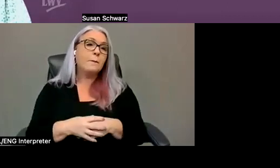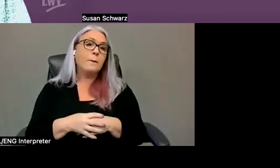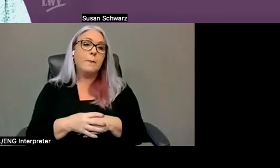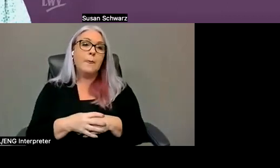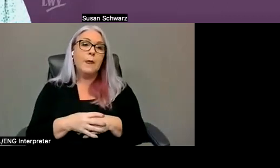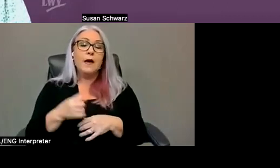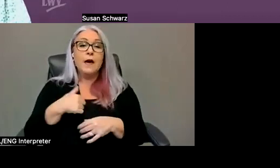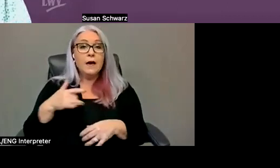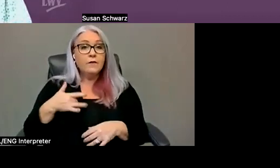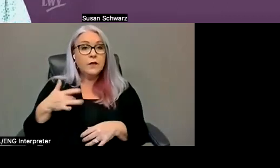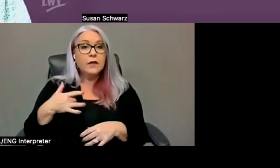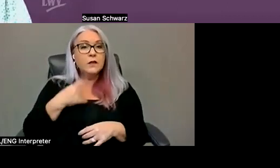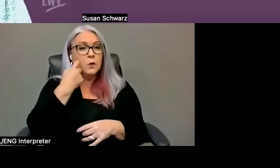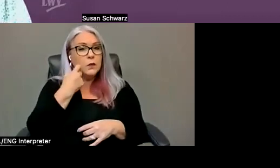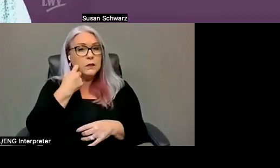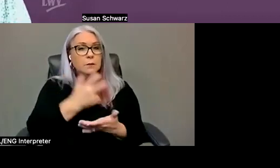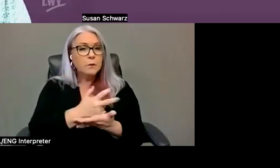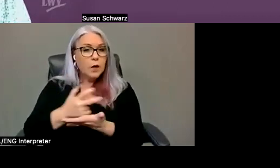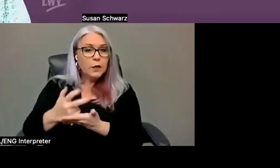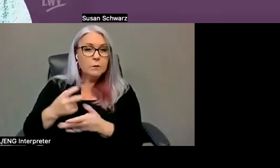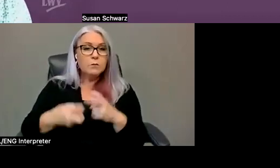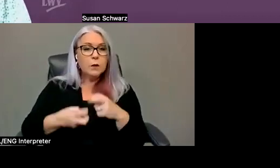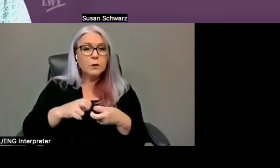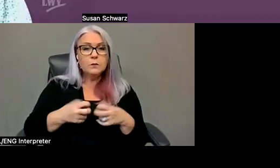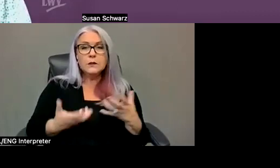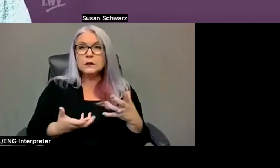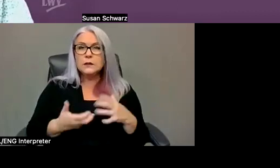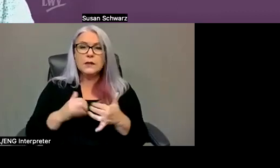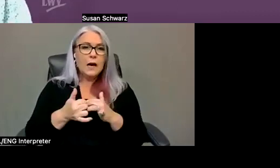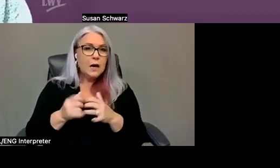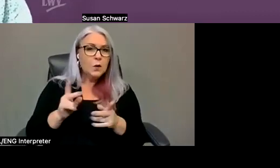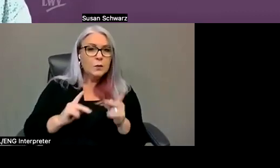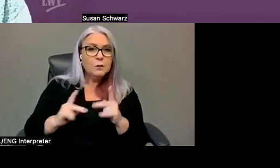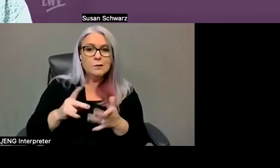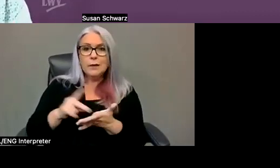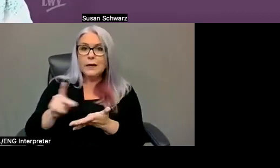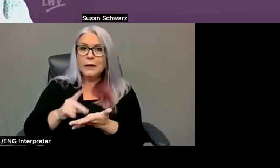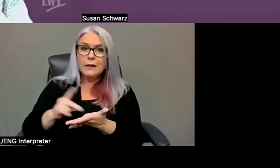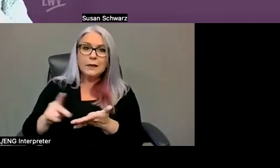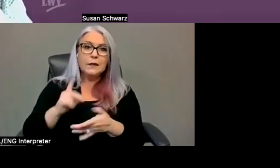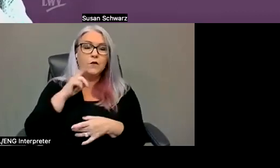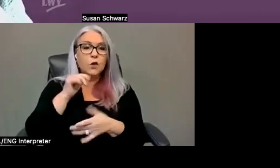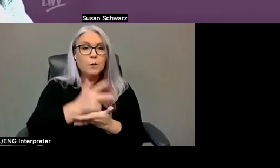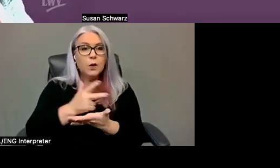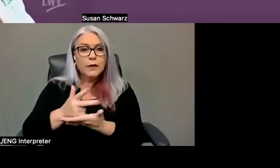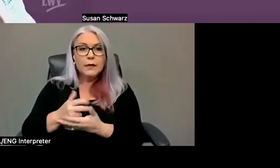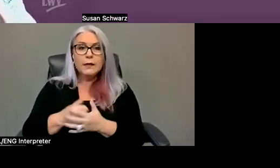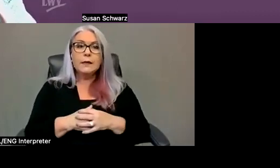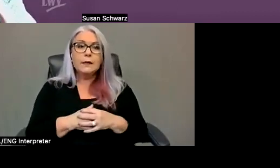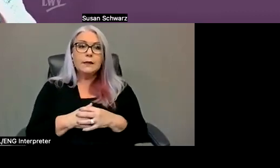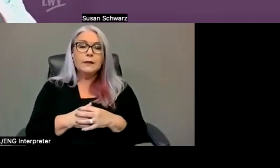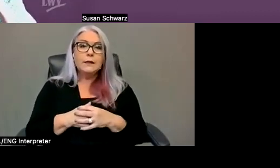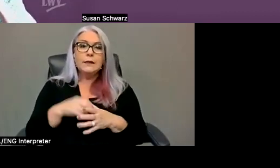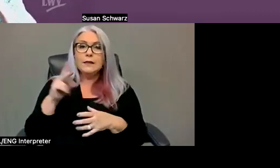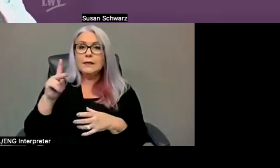recent parking issues, how people pay for parking, and the kiosks